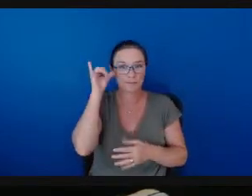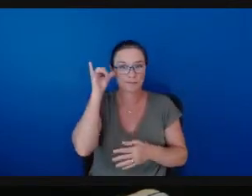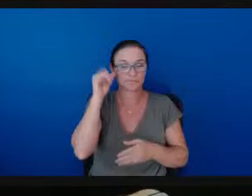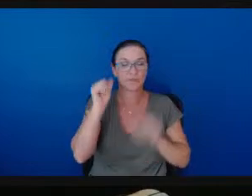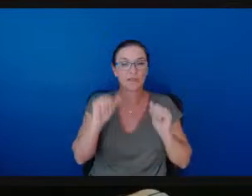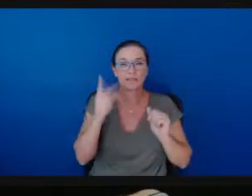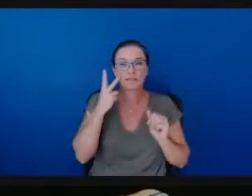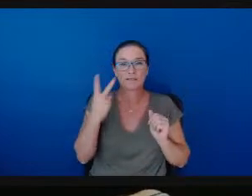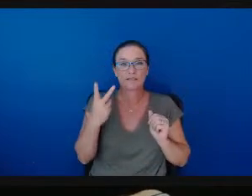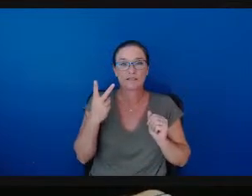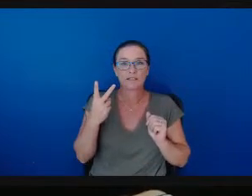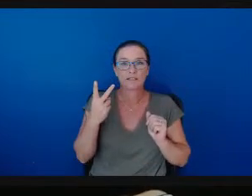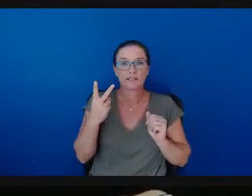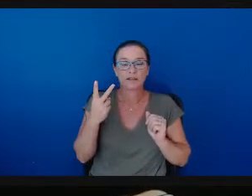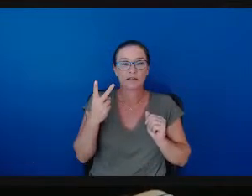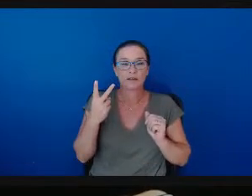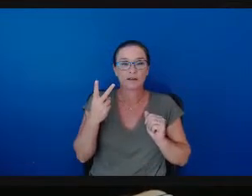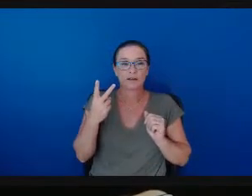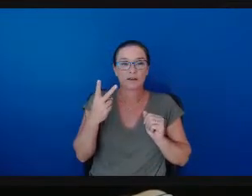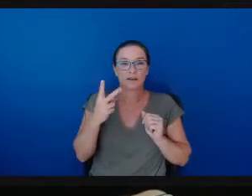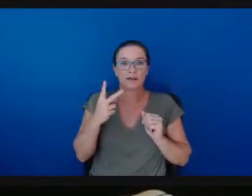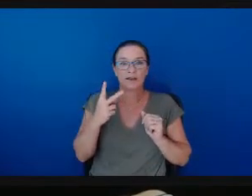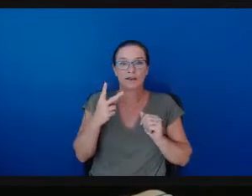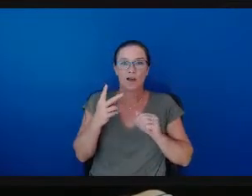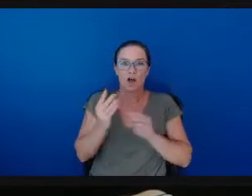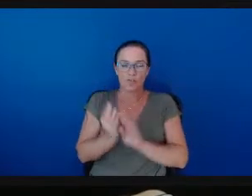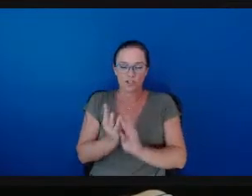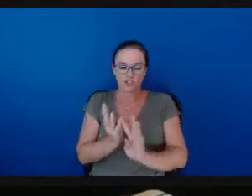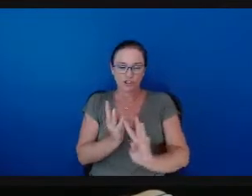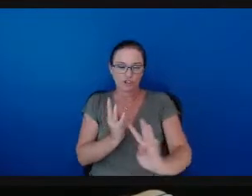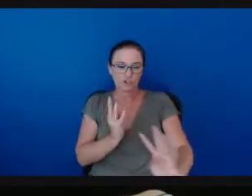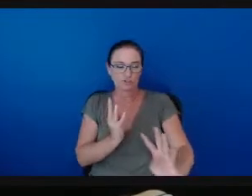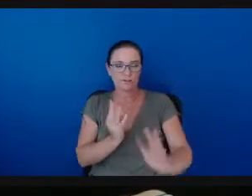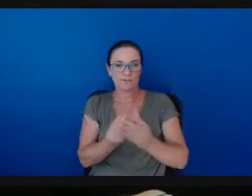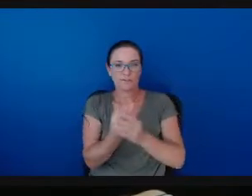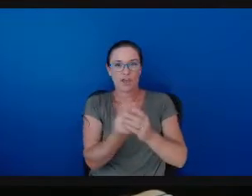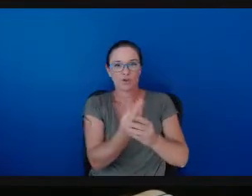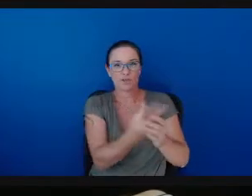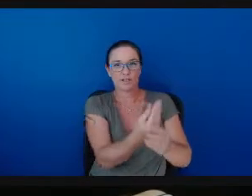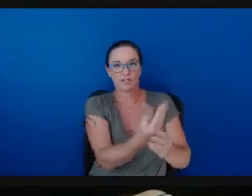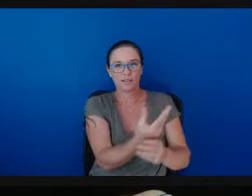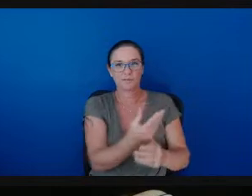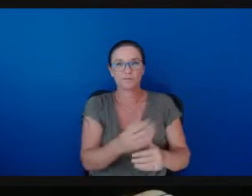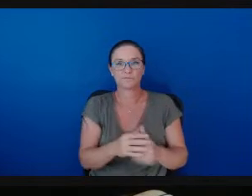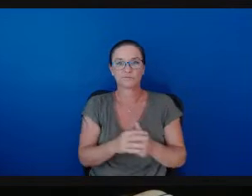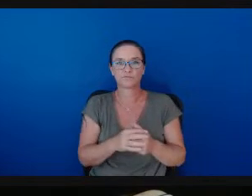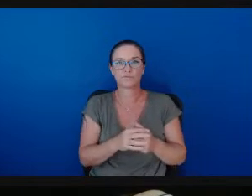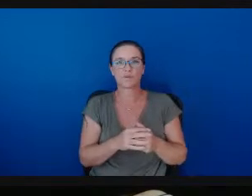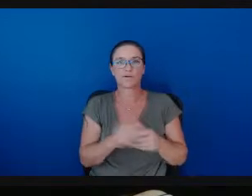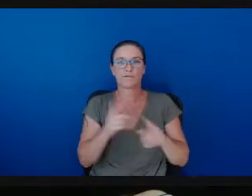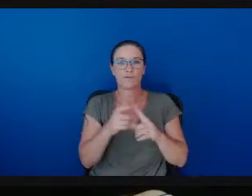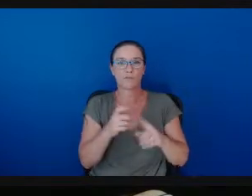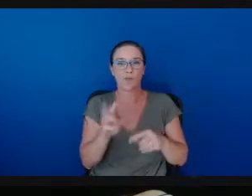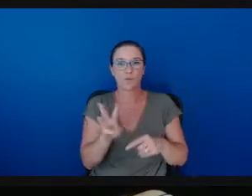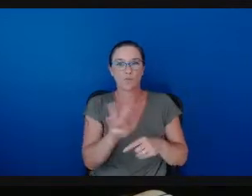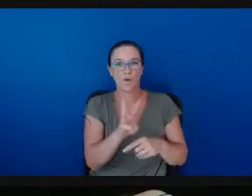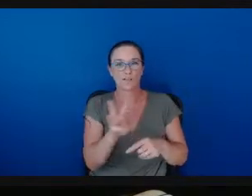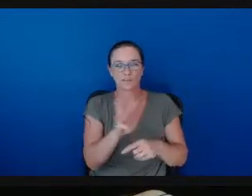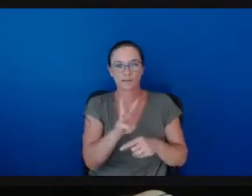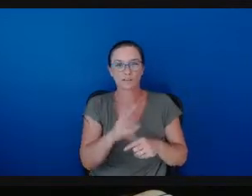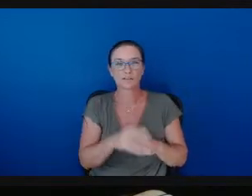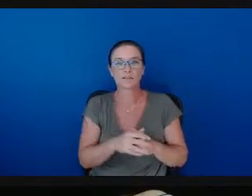see that initial line of fountains on the downdrop block over there in the west. Here is that eastern bit.